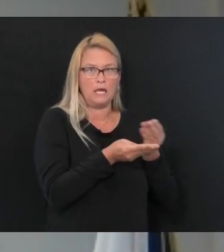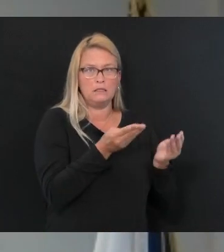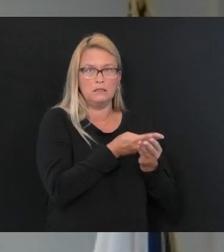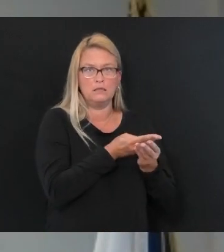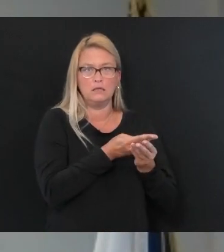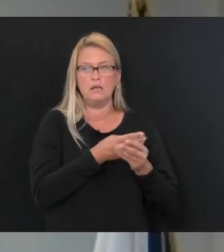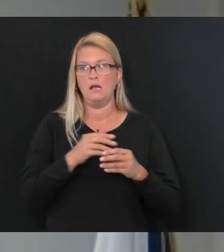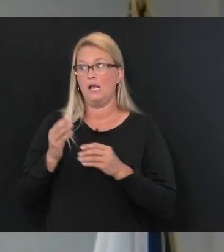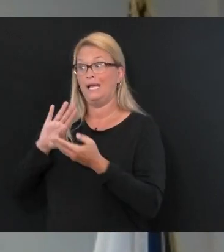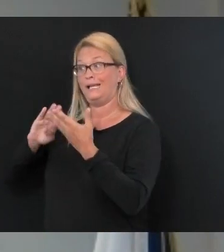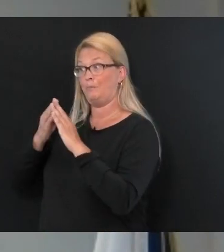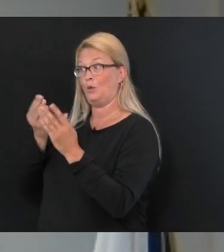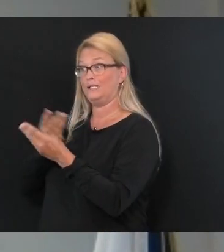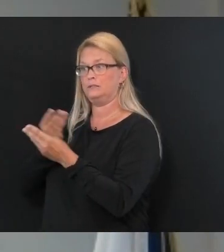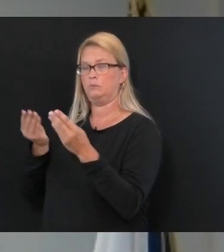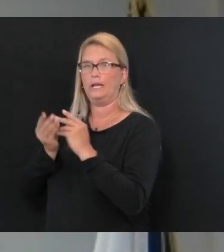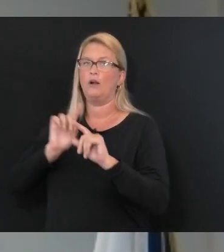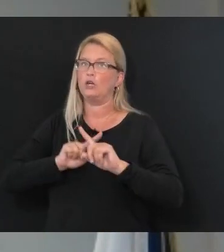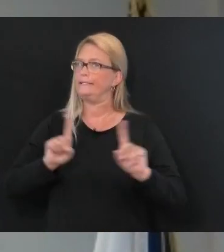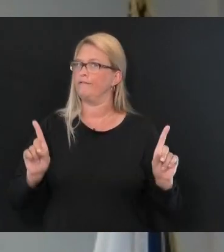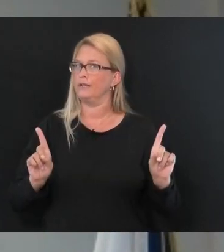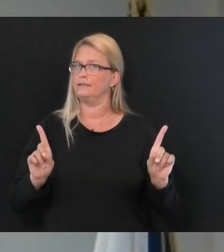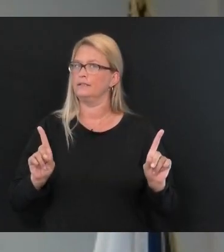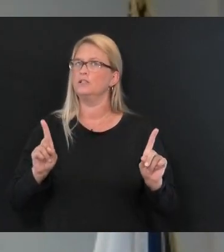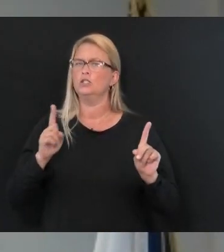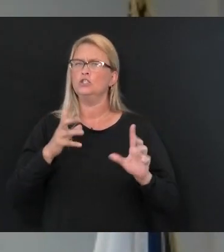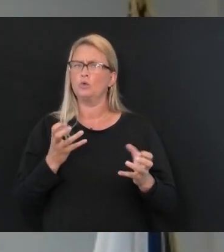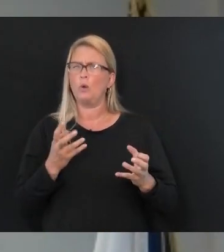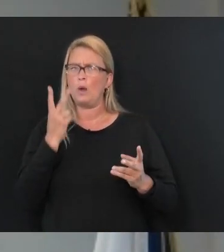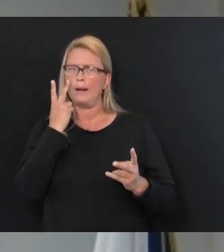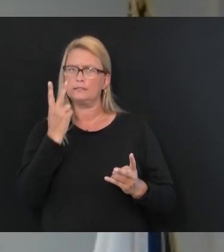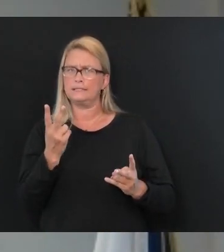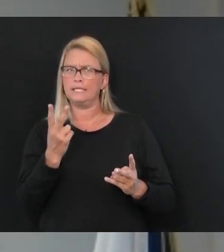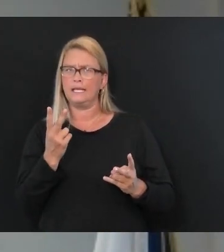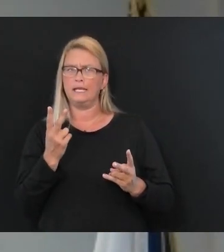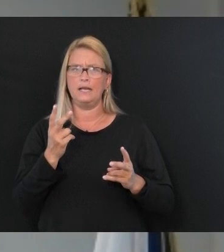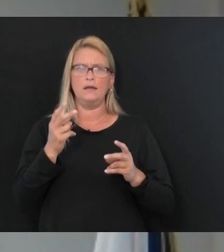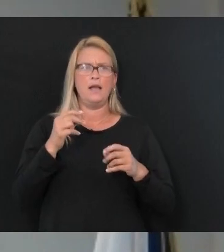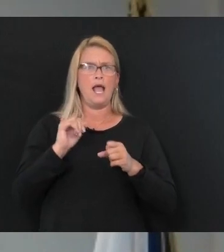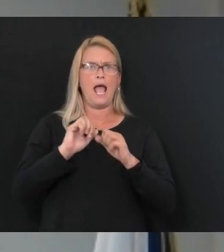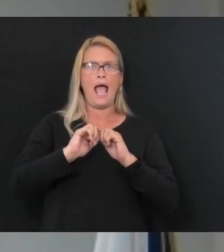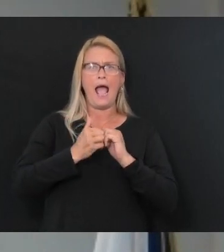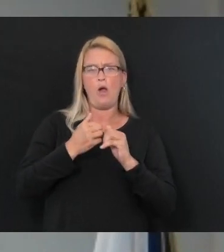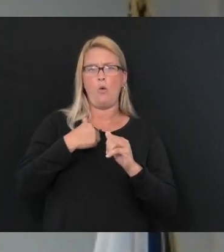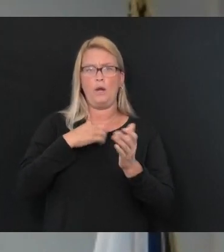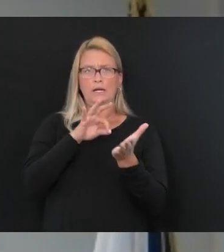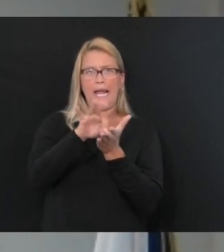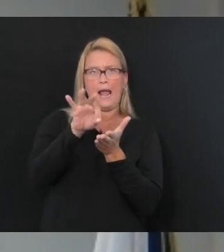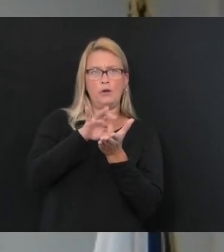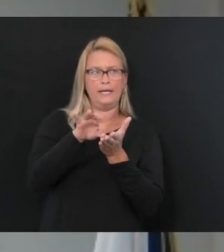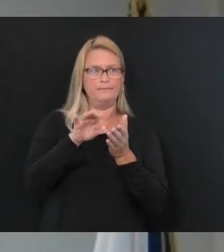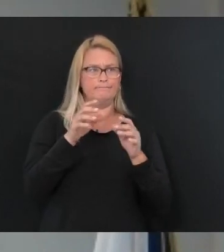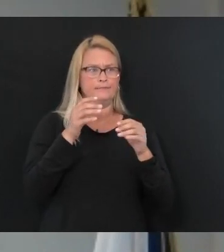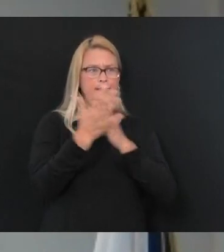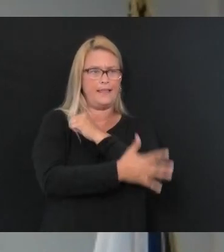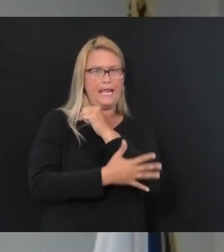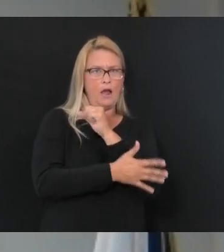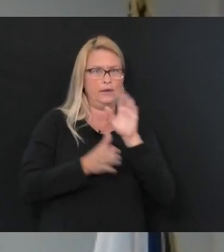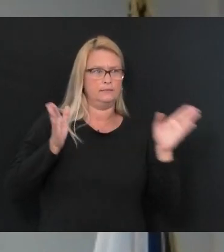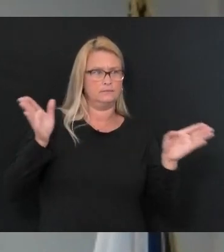is different. So we are looking at adjustments there to try to make sure counties are treated fairly